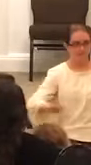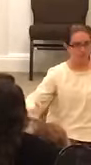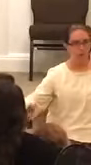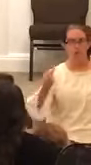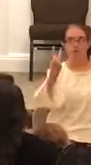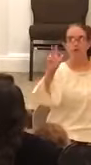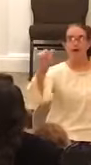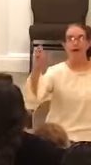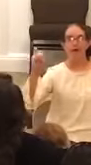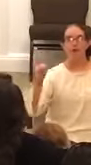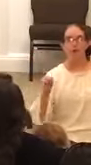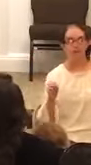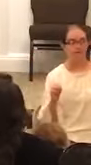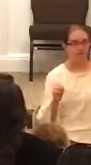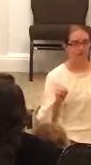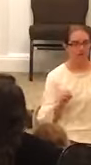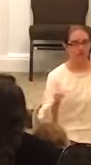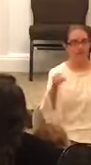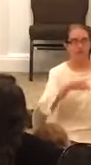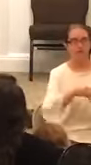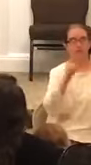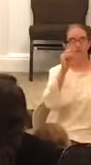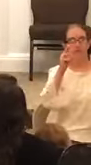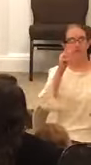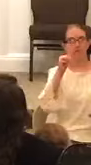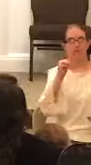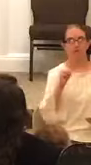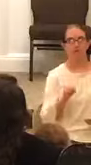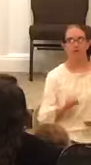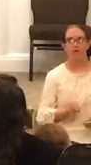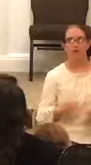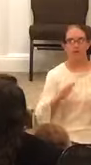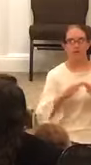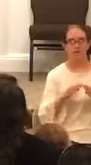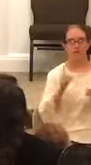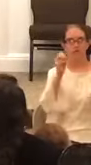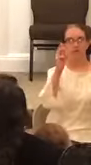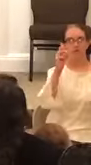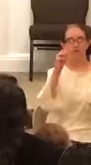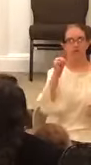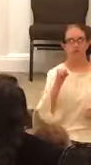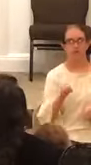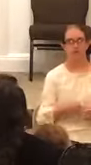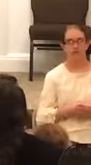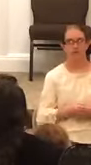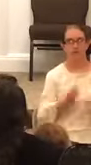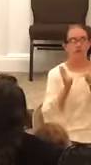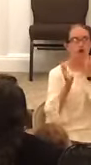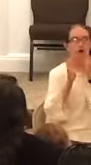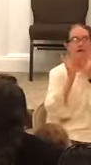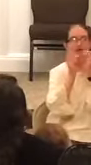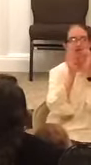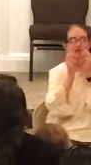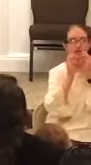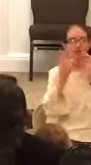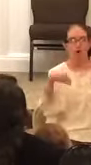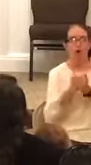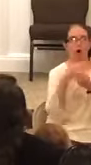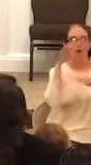2 o'clock in the morning and went back to my dorm room. I was on a campground. Went back to my dorm room, speaking in tongues all